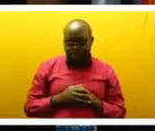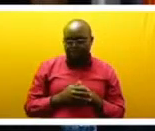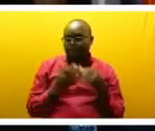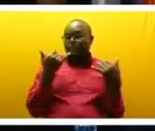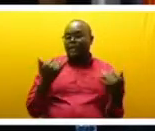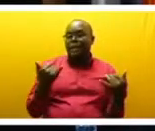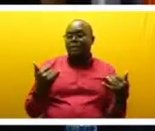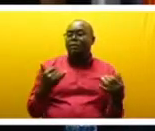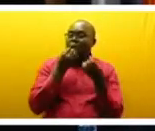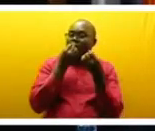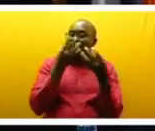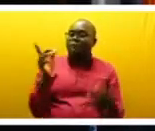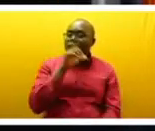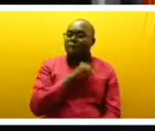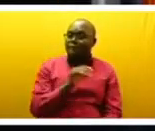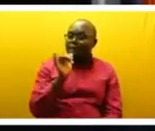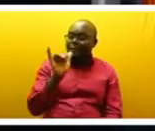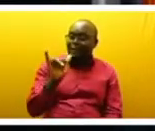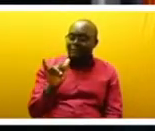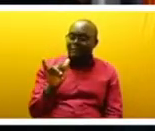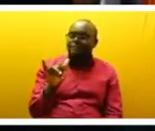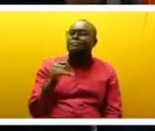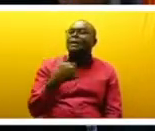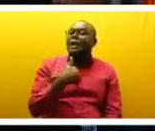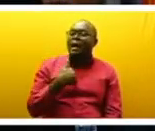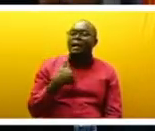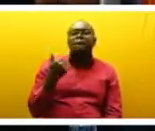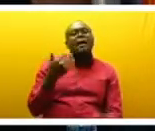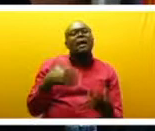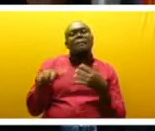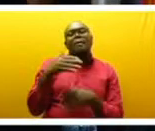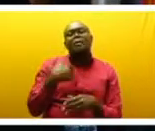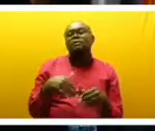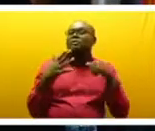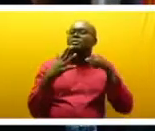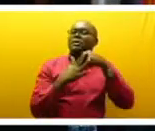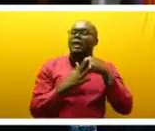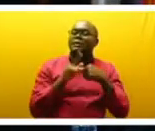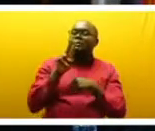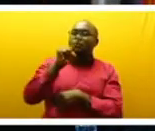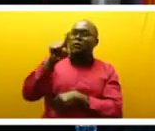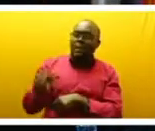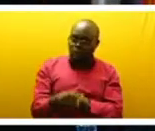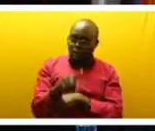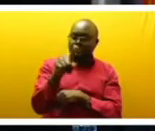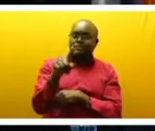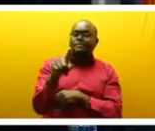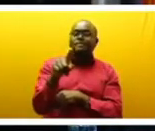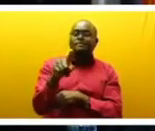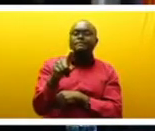Now, you've been told that there were approximately 92,000